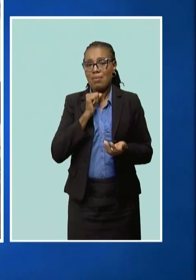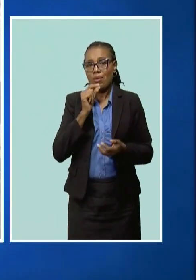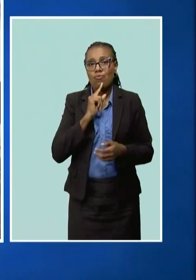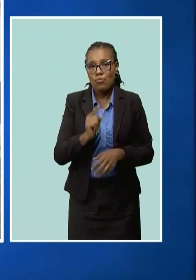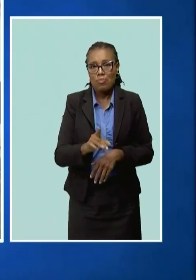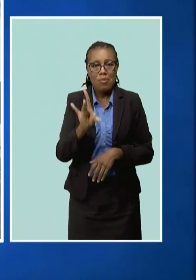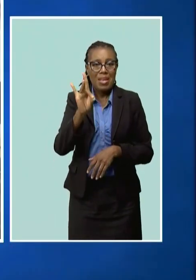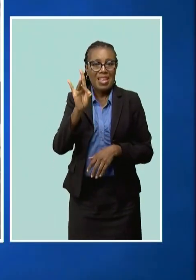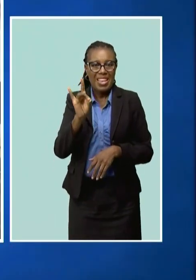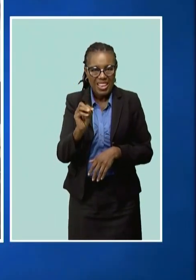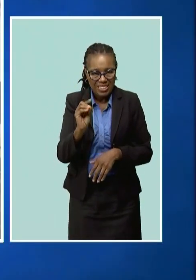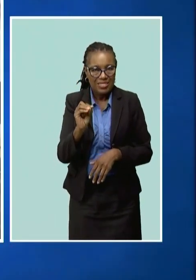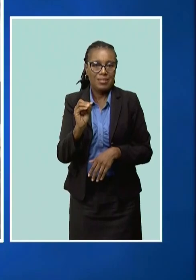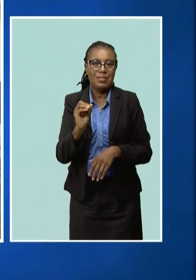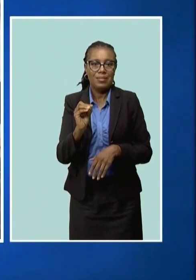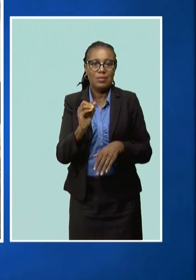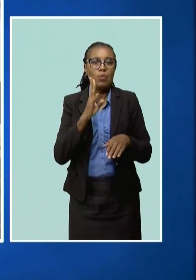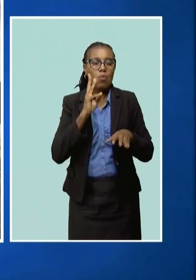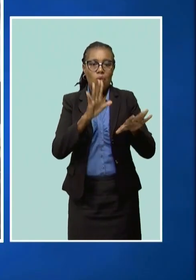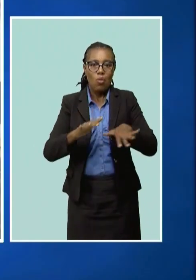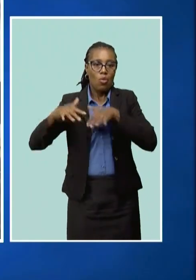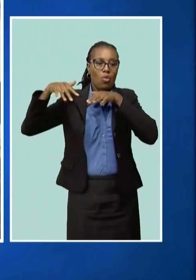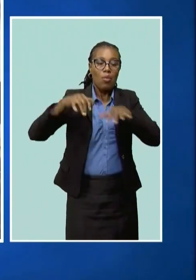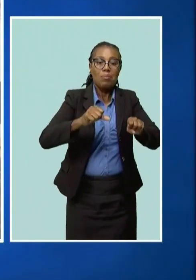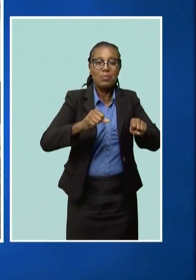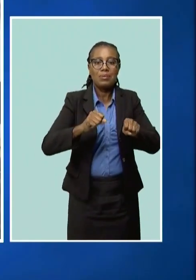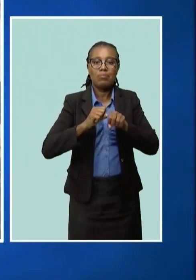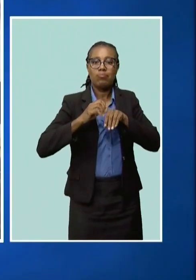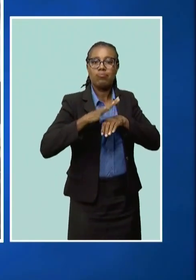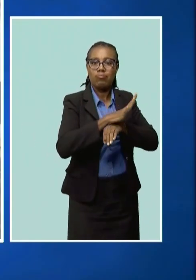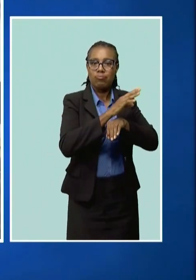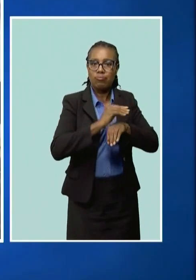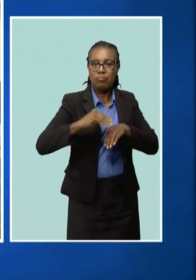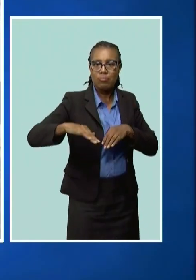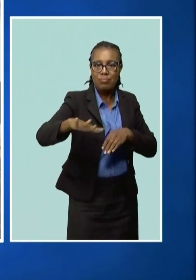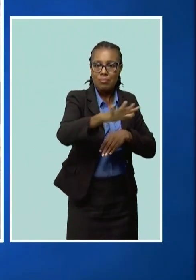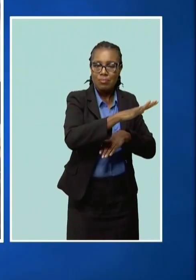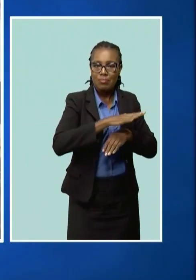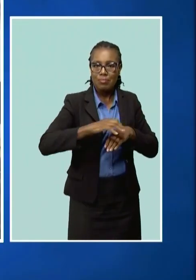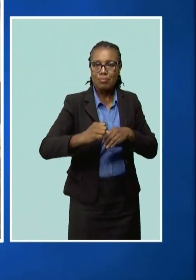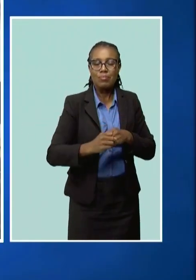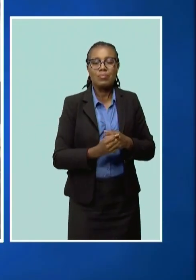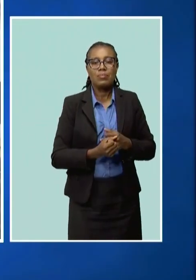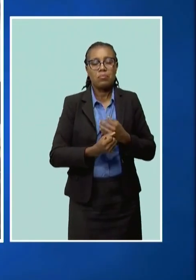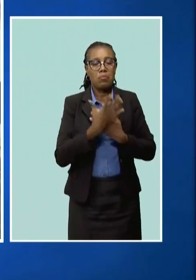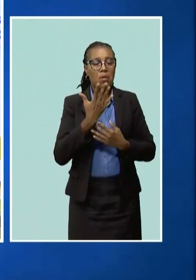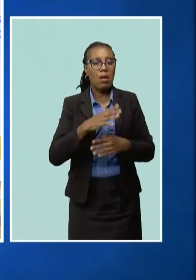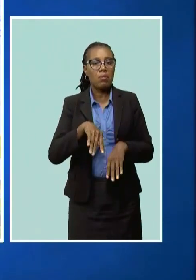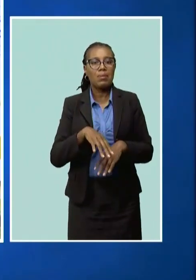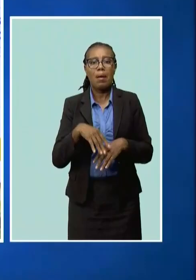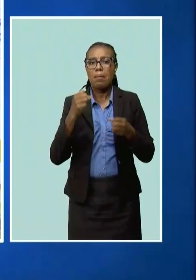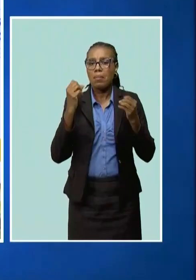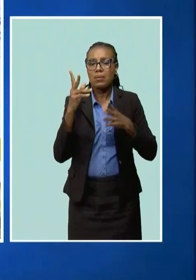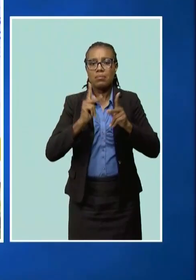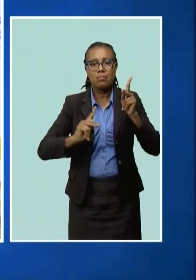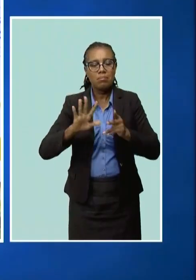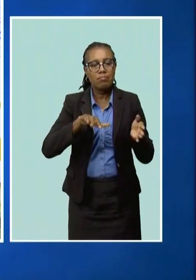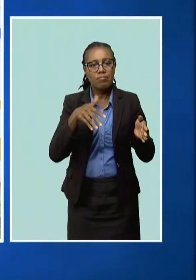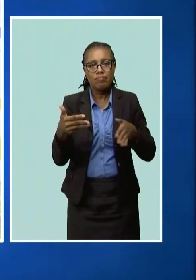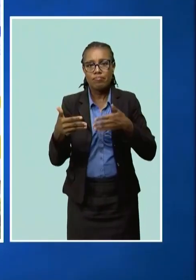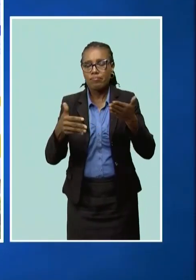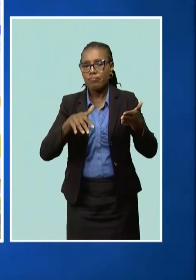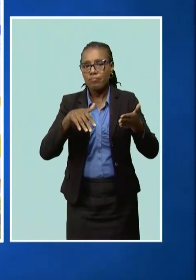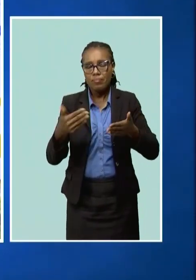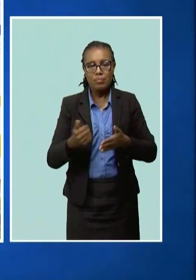different coastlines of the Caribbean. Over 3,500 people have lost their lives from these type of events. So it's real.